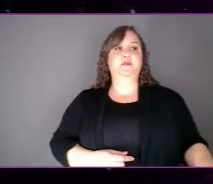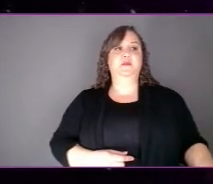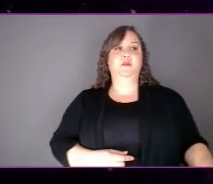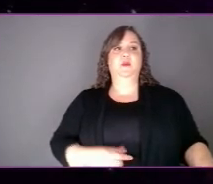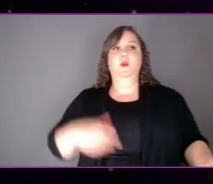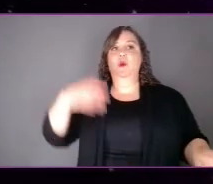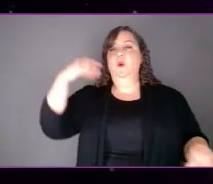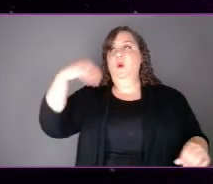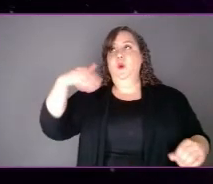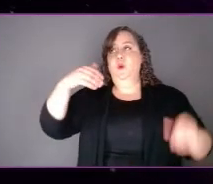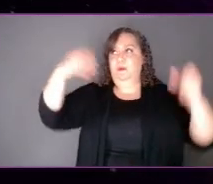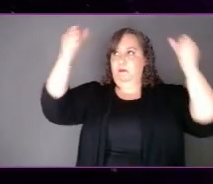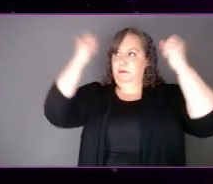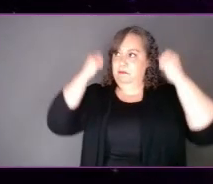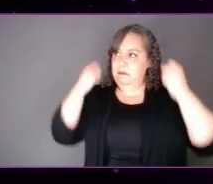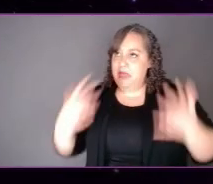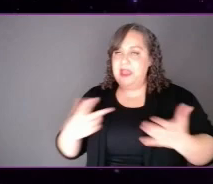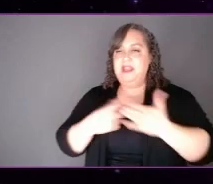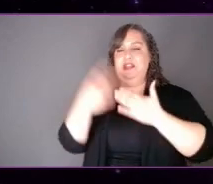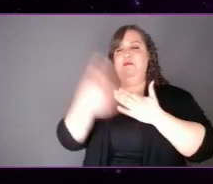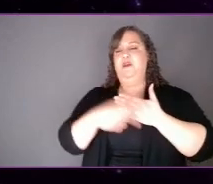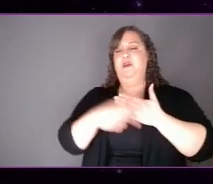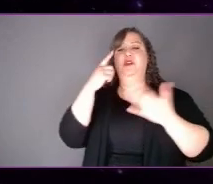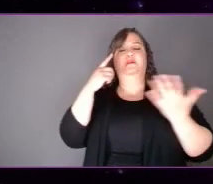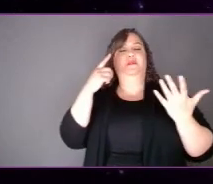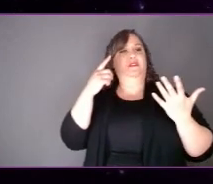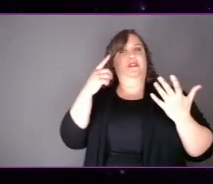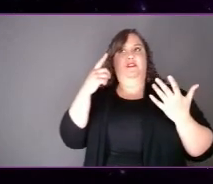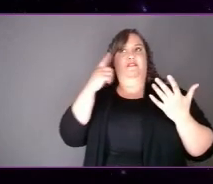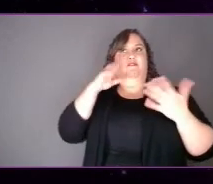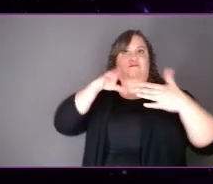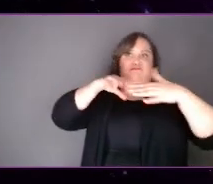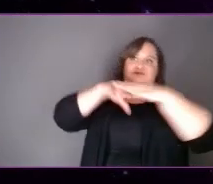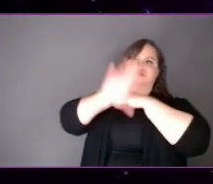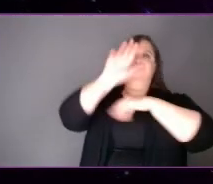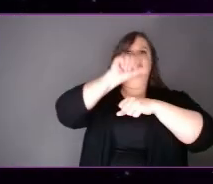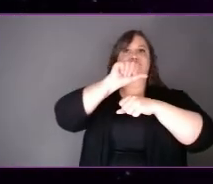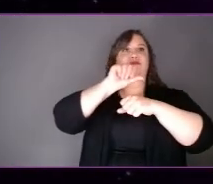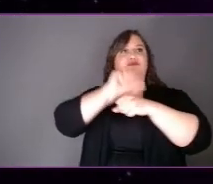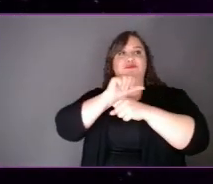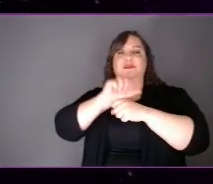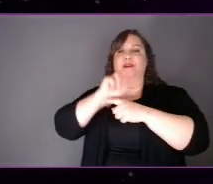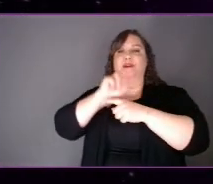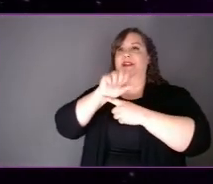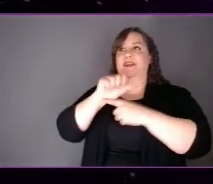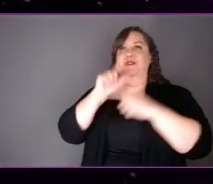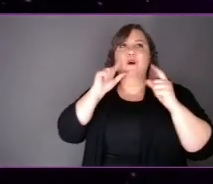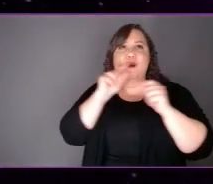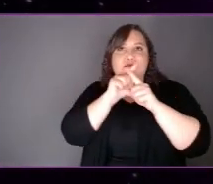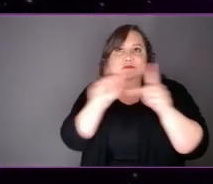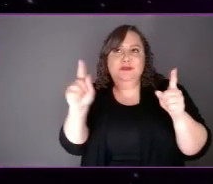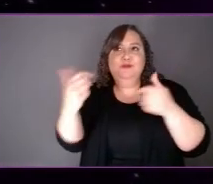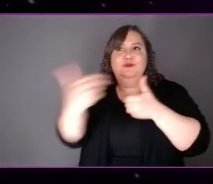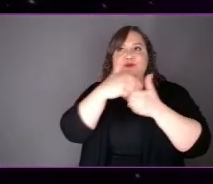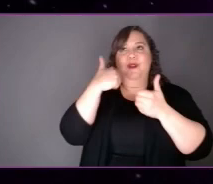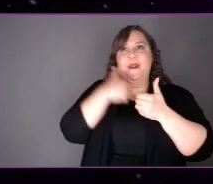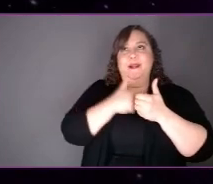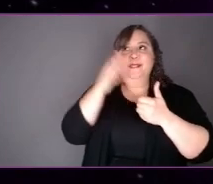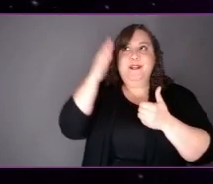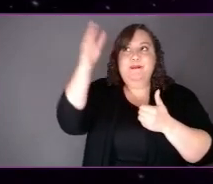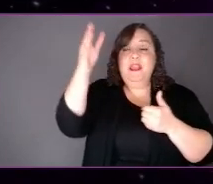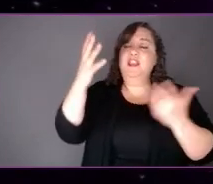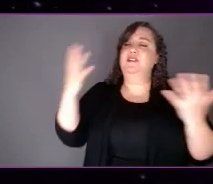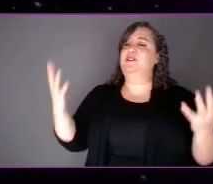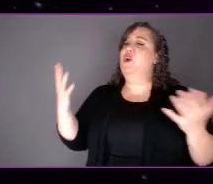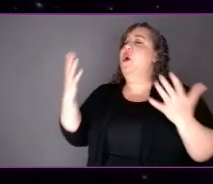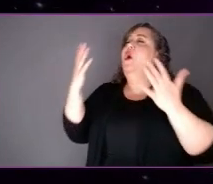programs to get to NASA, and hoping all of you join us one day. And, you know, along those lines, what are some highlights, you know, that interns at NASA